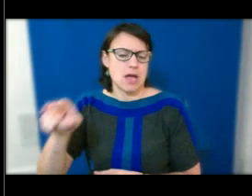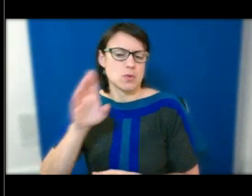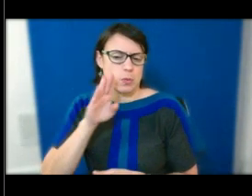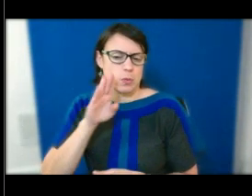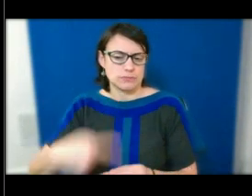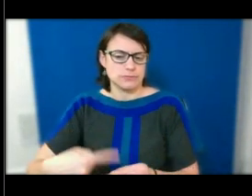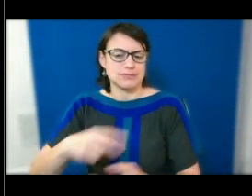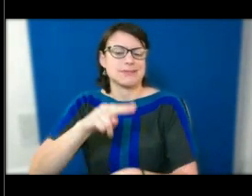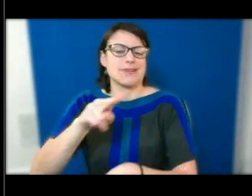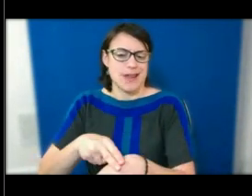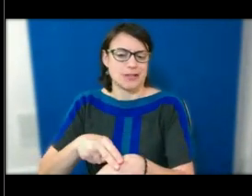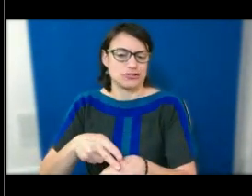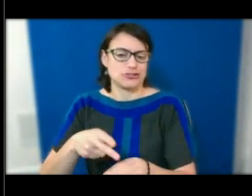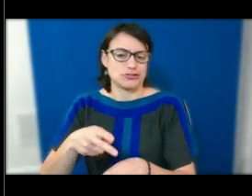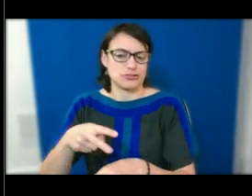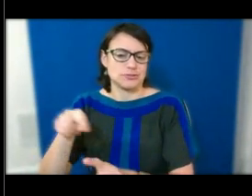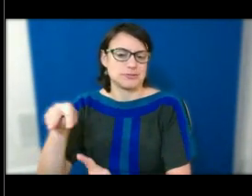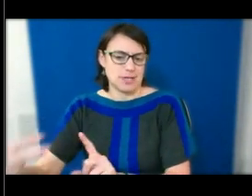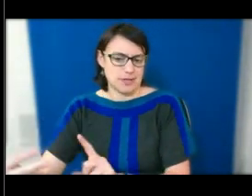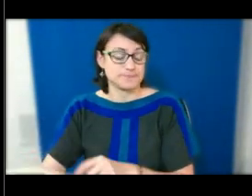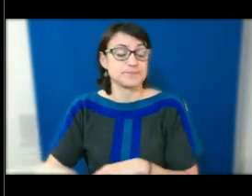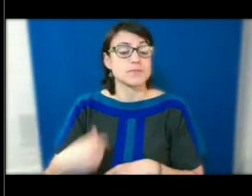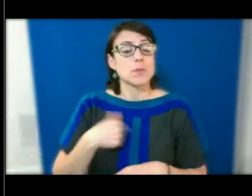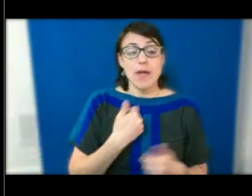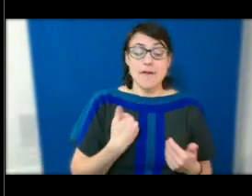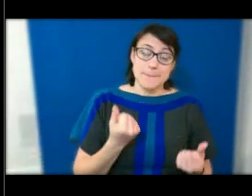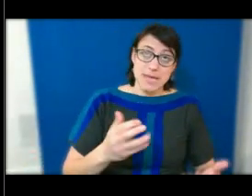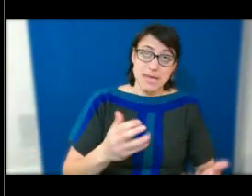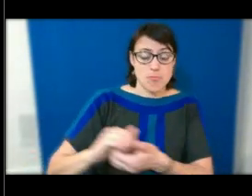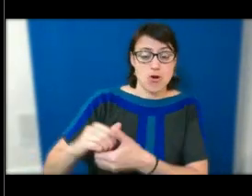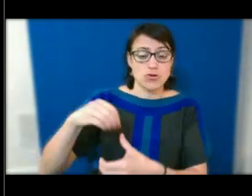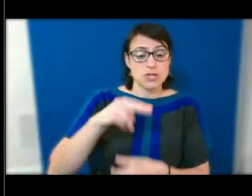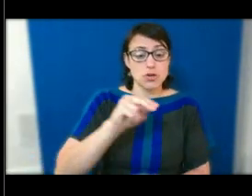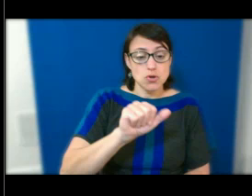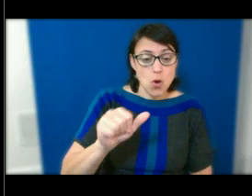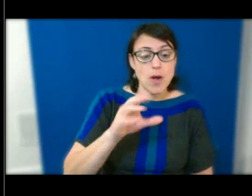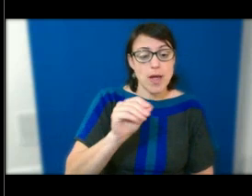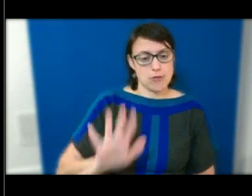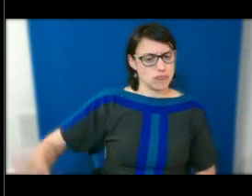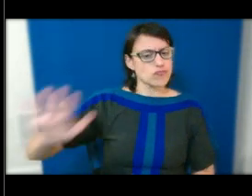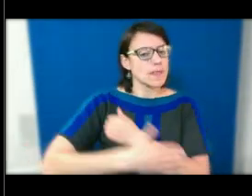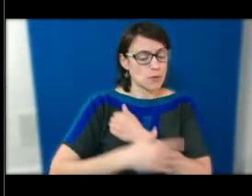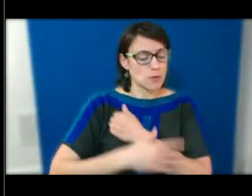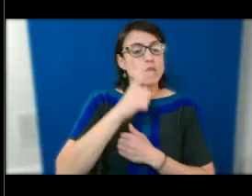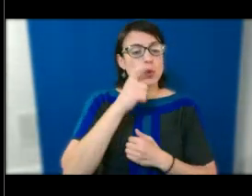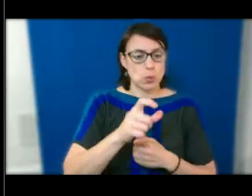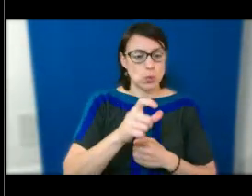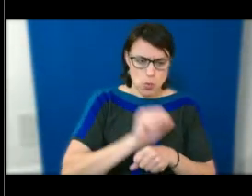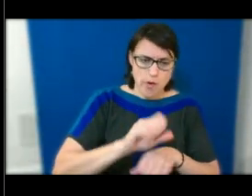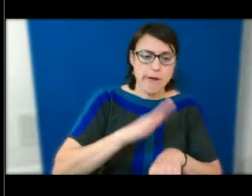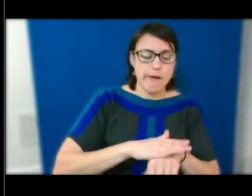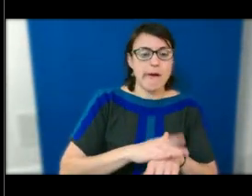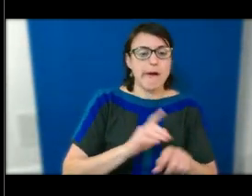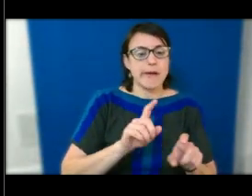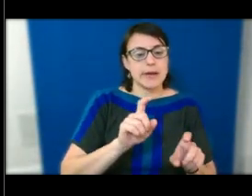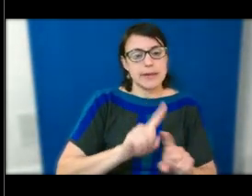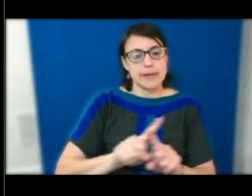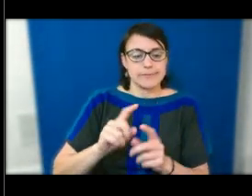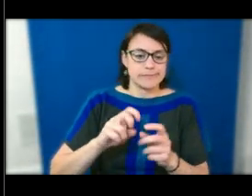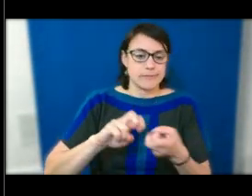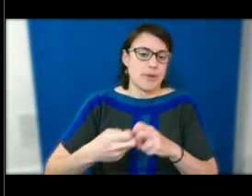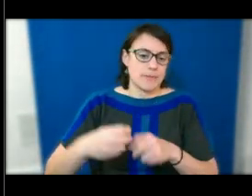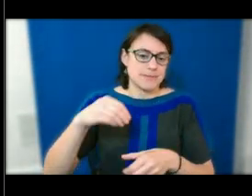and many partners around the country who are working on the issues of the coast, the issues such as marine debris.